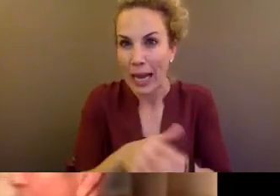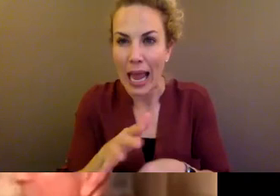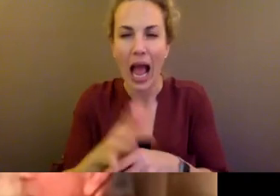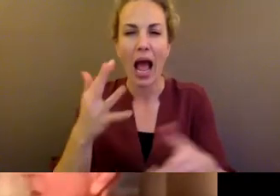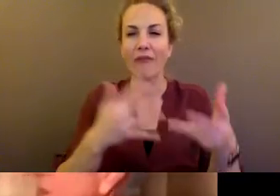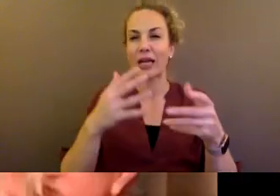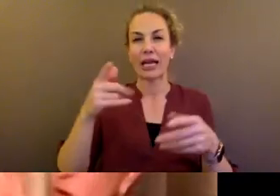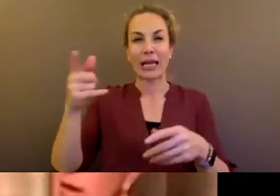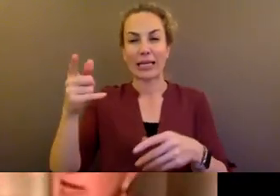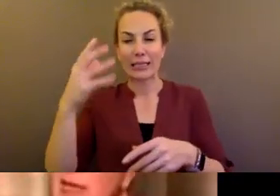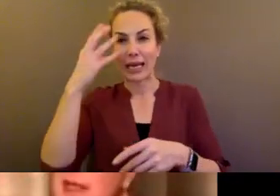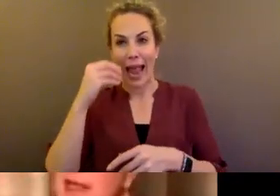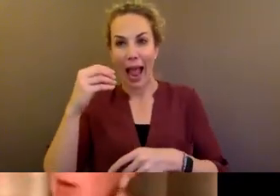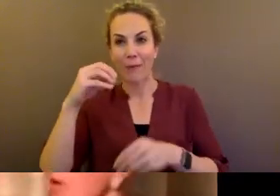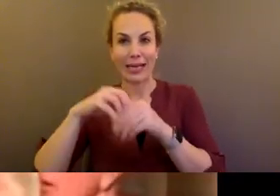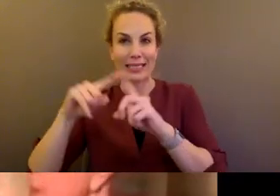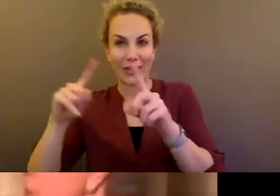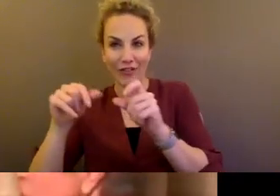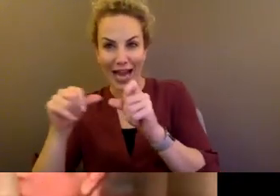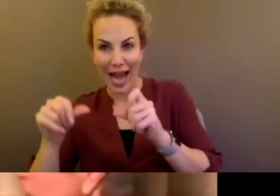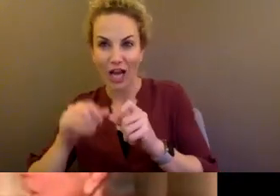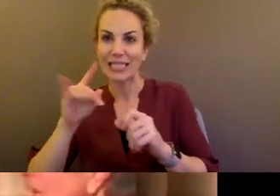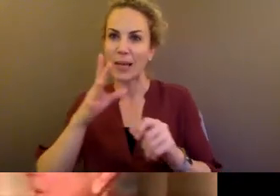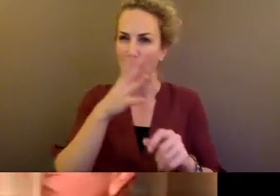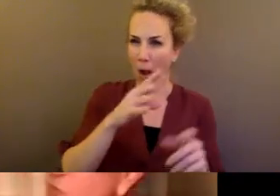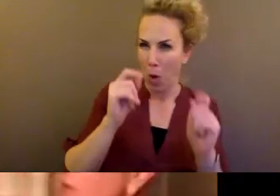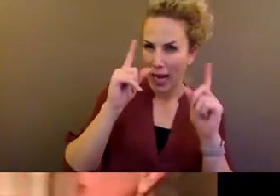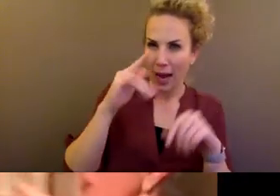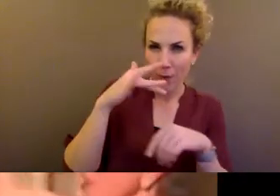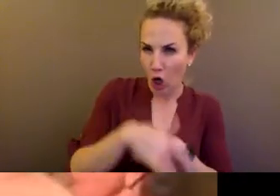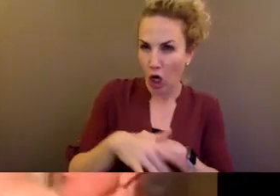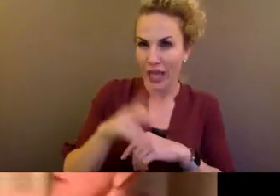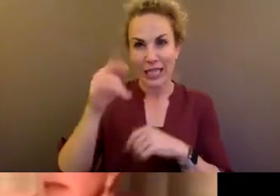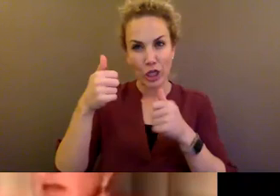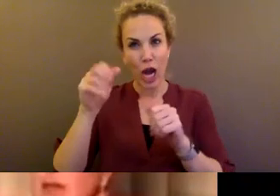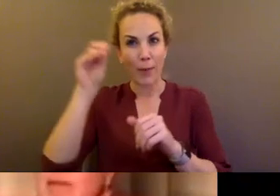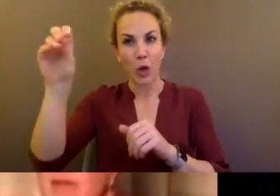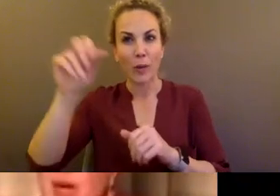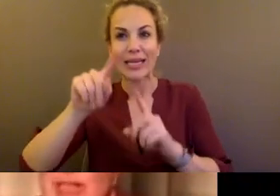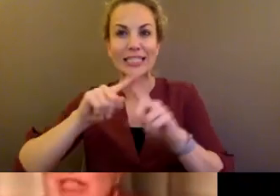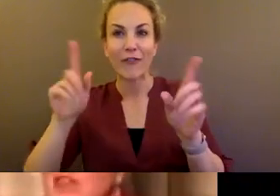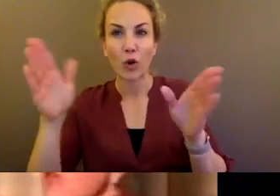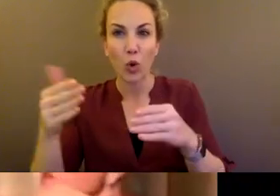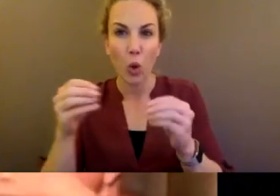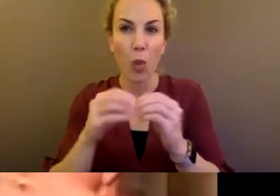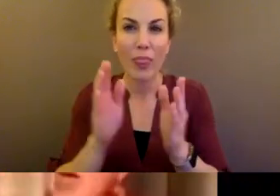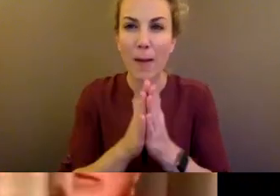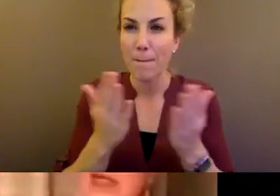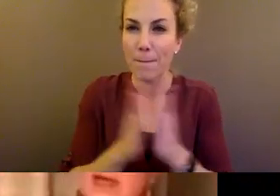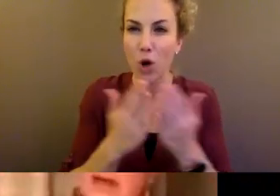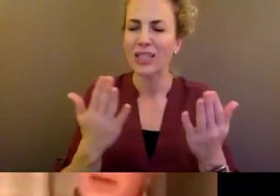they don't nap? Have they tried waking them up early? Have they tried putting them in another room with books? So there's